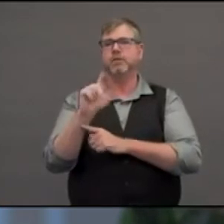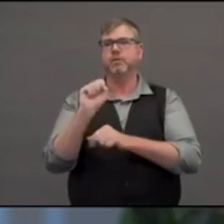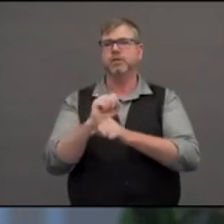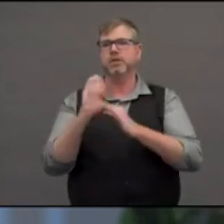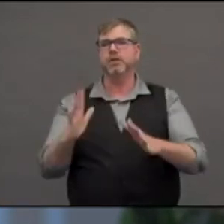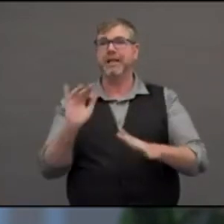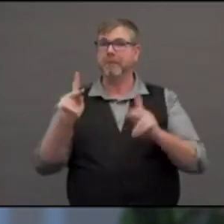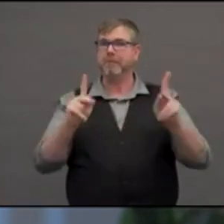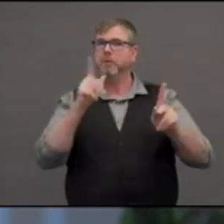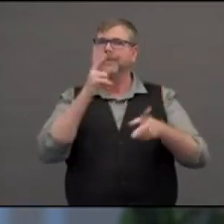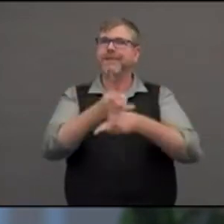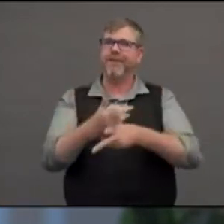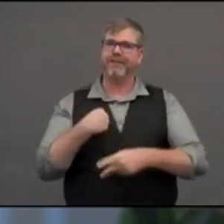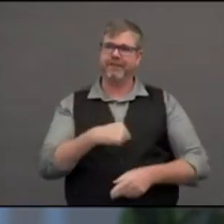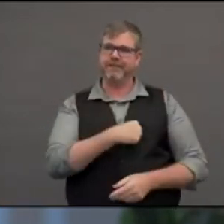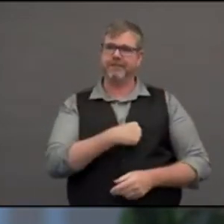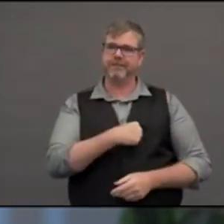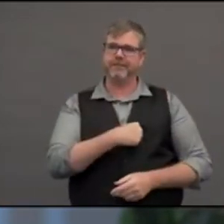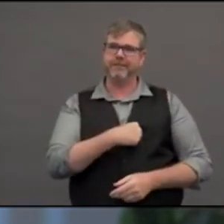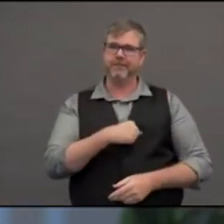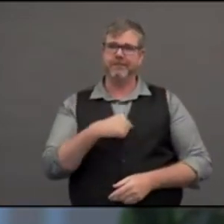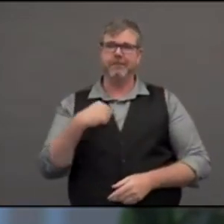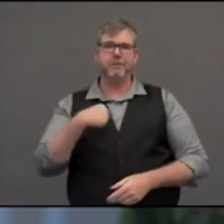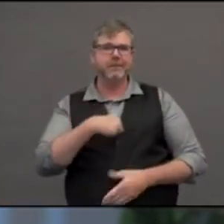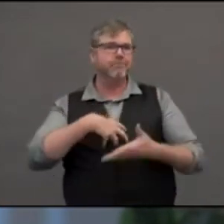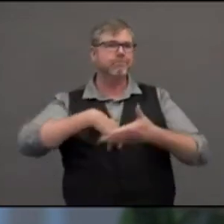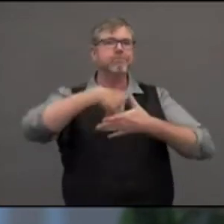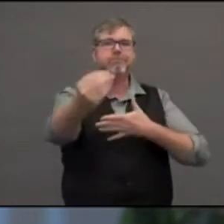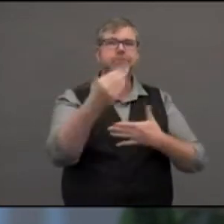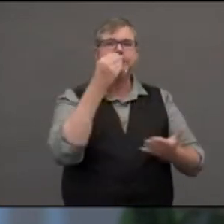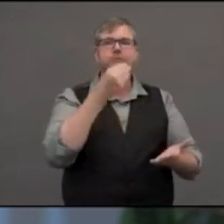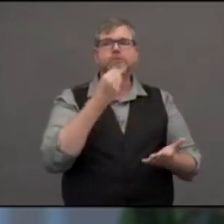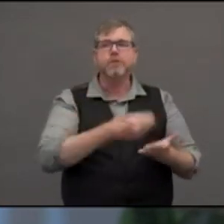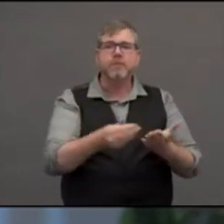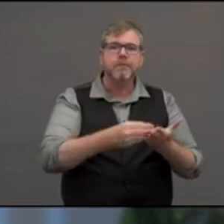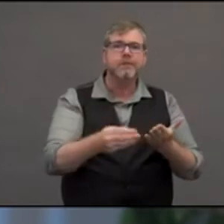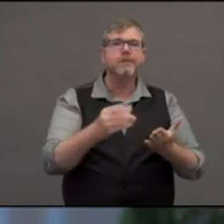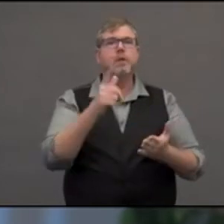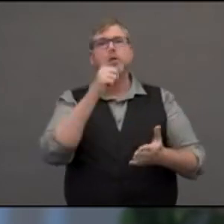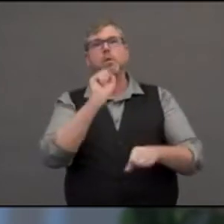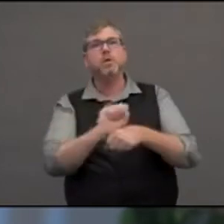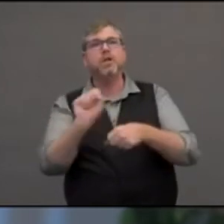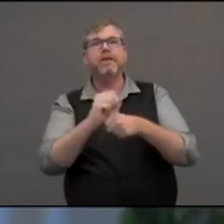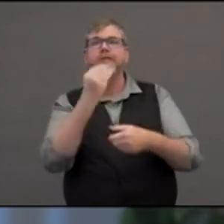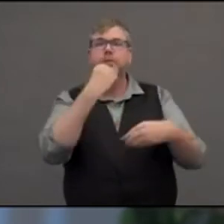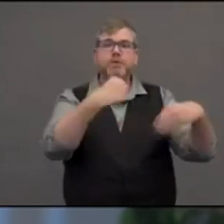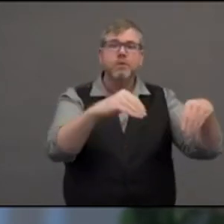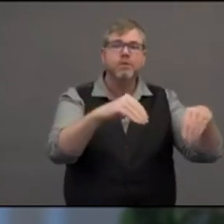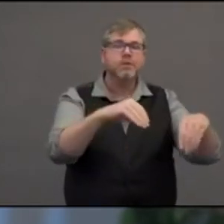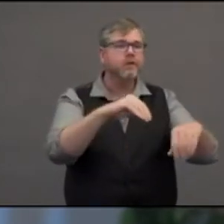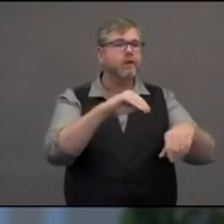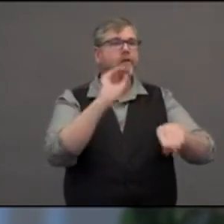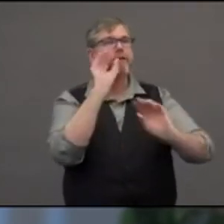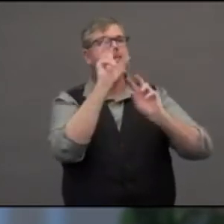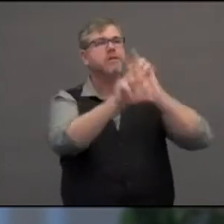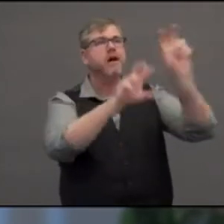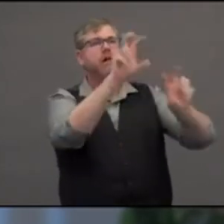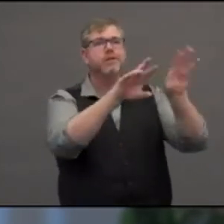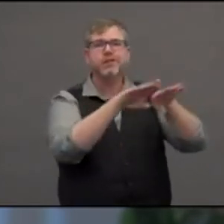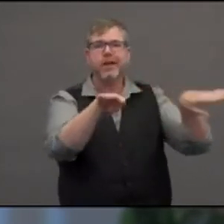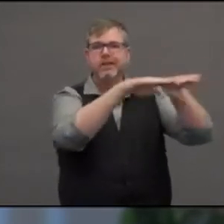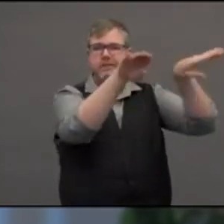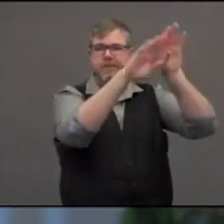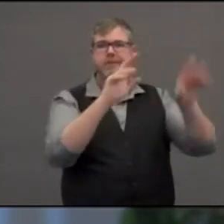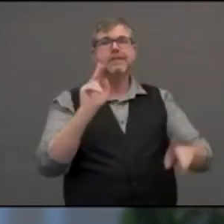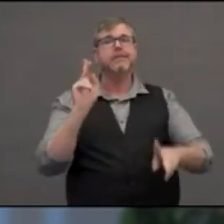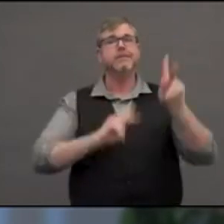shopping, they're the people that are stocking the shelves, checking us out. They're the people who drive the buses. They're the people who are working in the